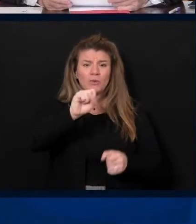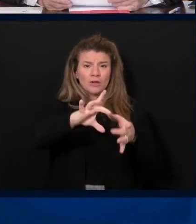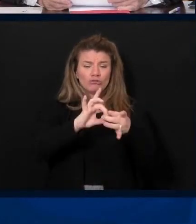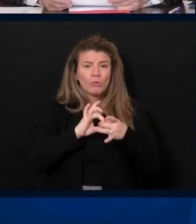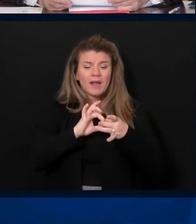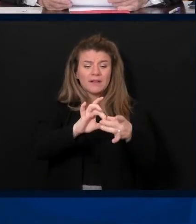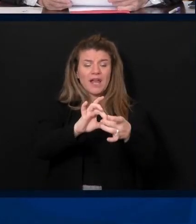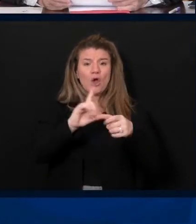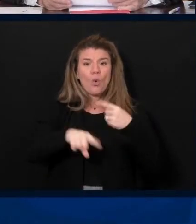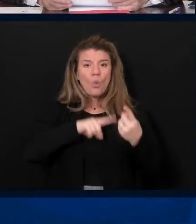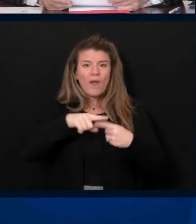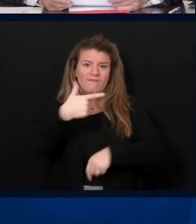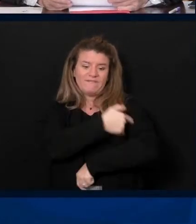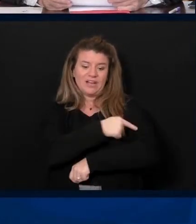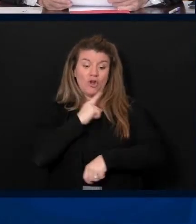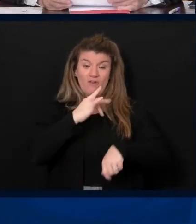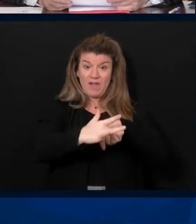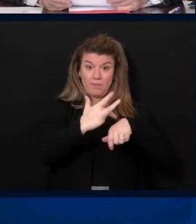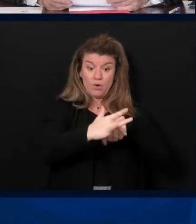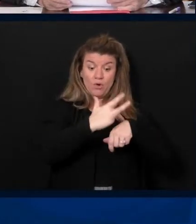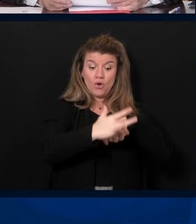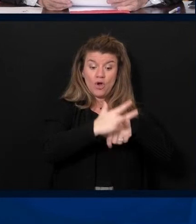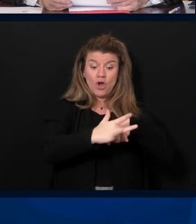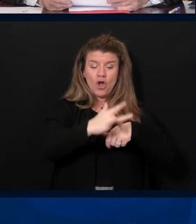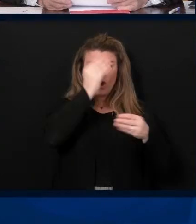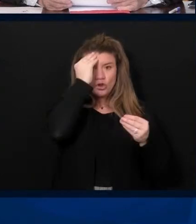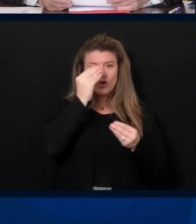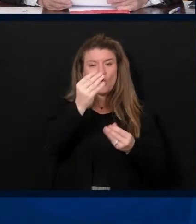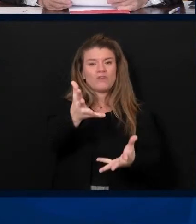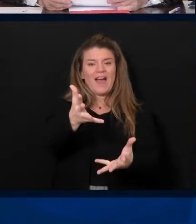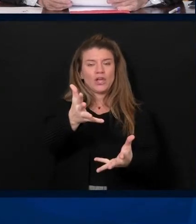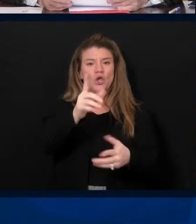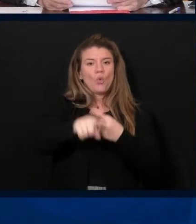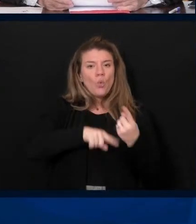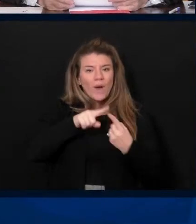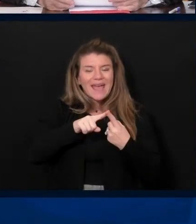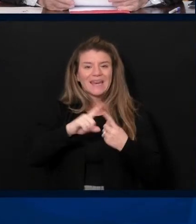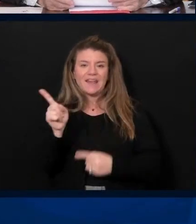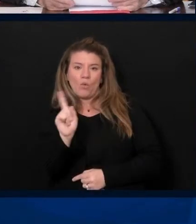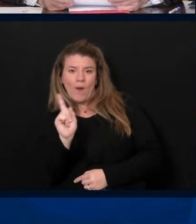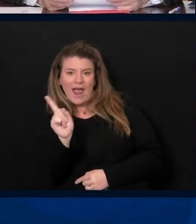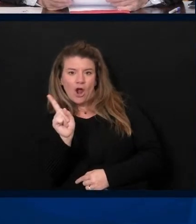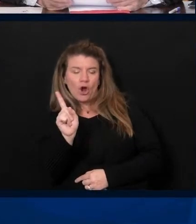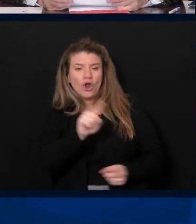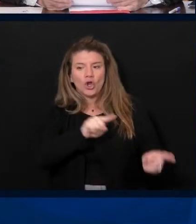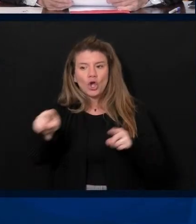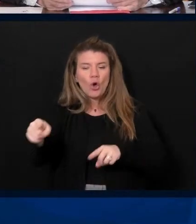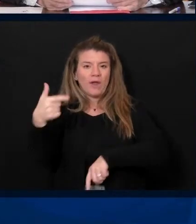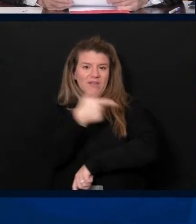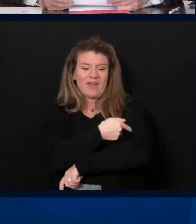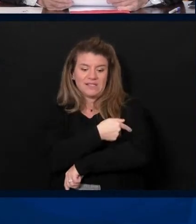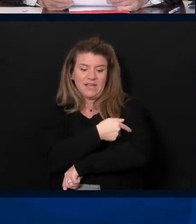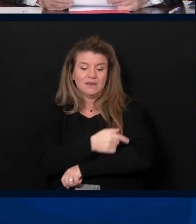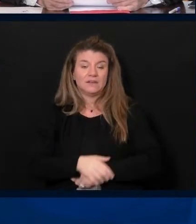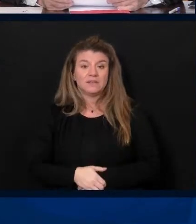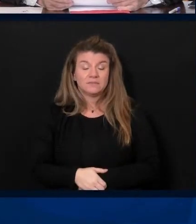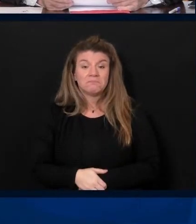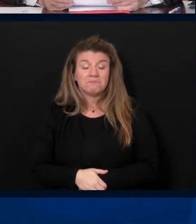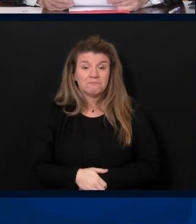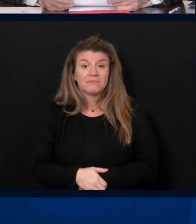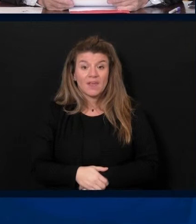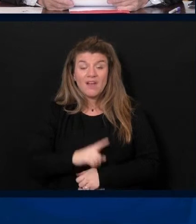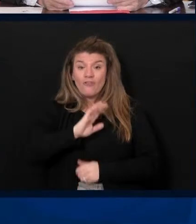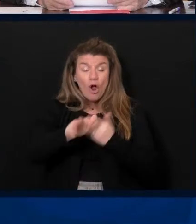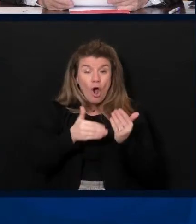when vaccines are available to notify you when and where to come to get your vaccine. For